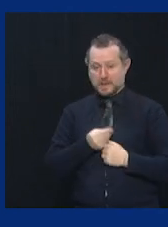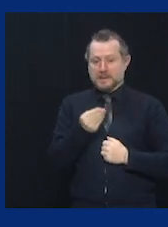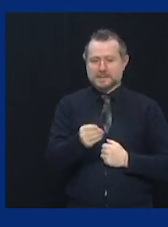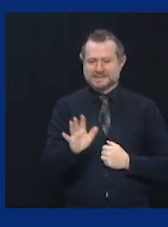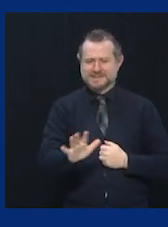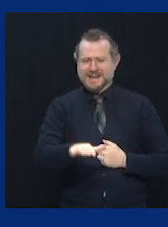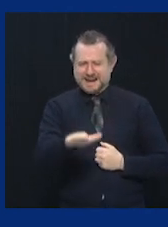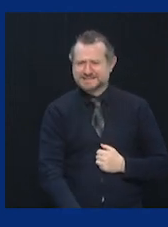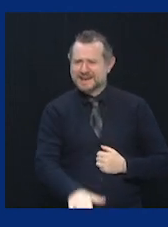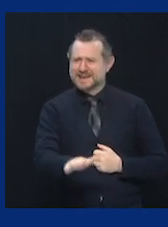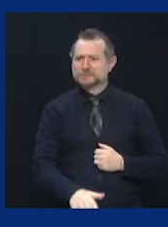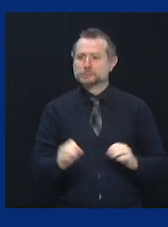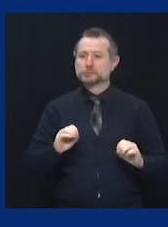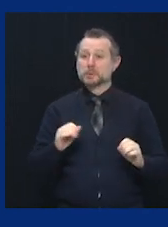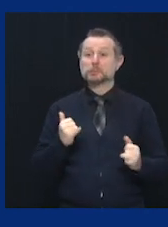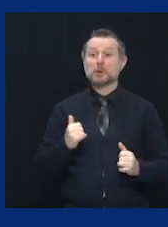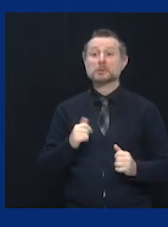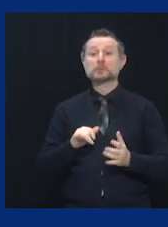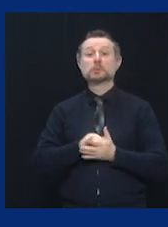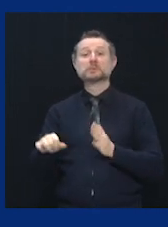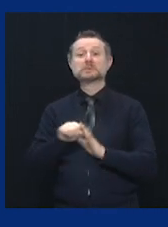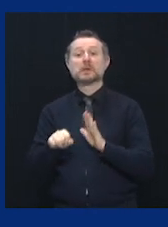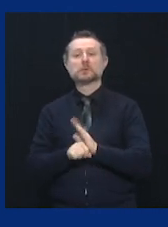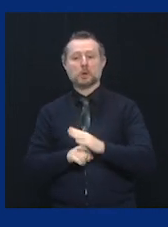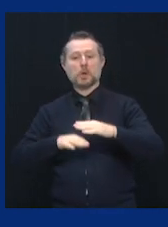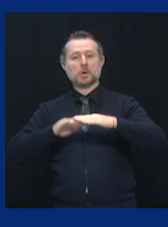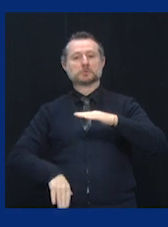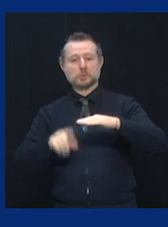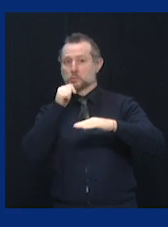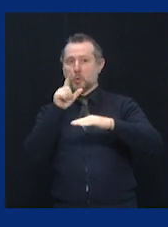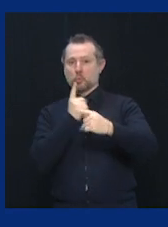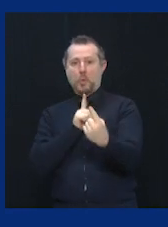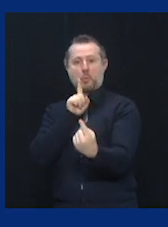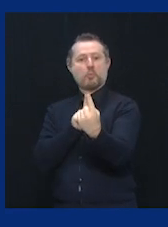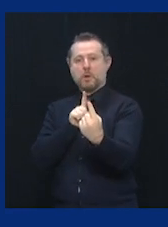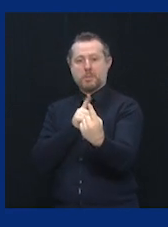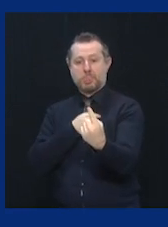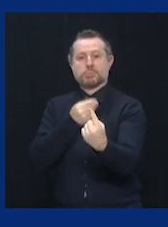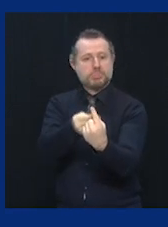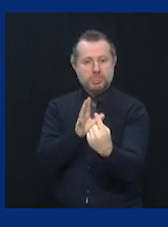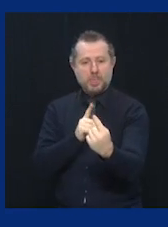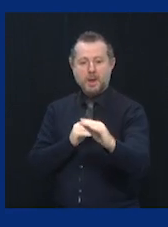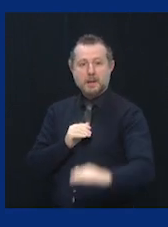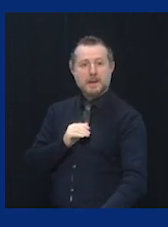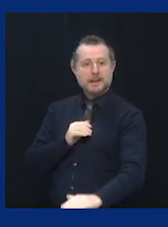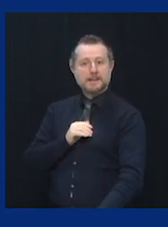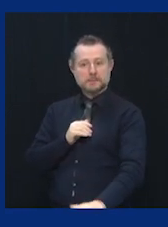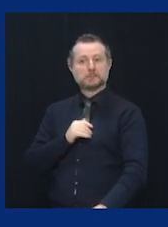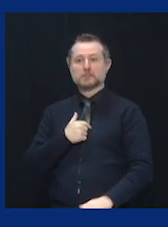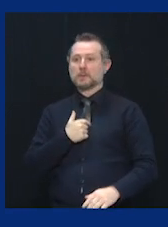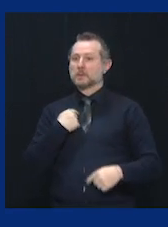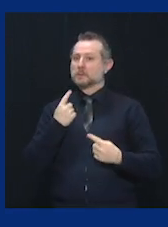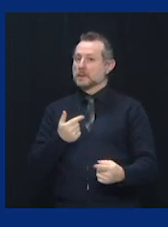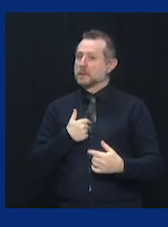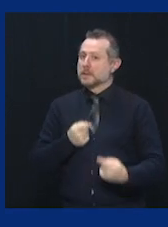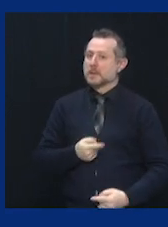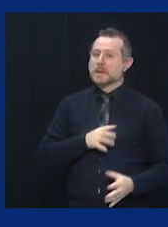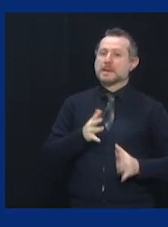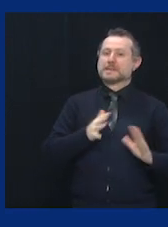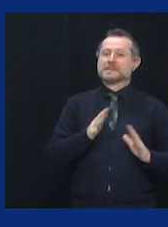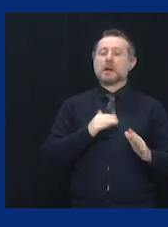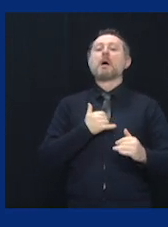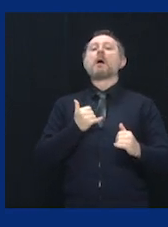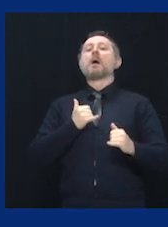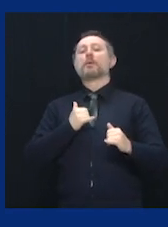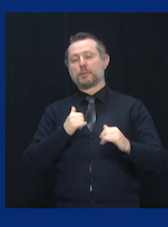right now. But it's been a bumpy ride to get here. The projection models